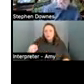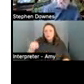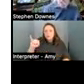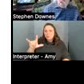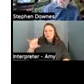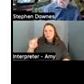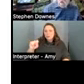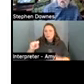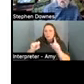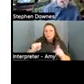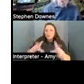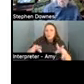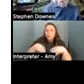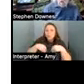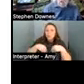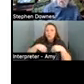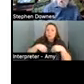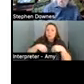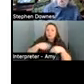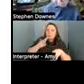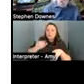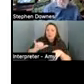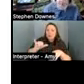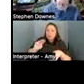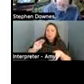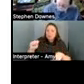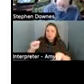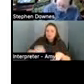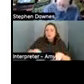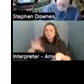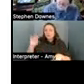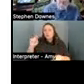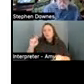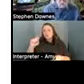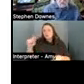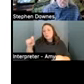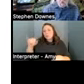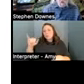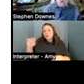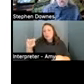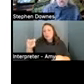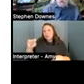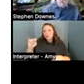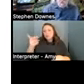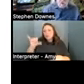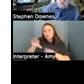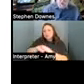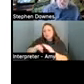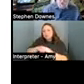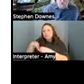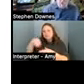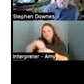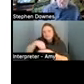microsoft um and the copilot uh is accessible inside the